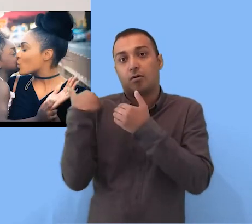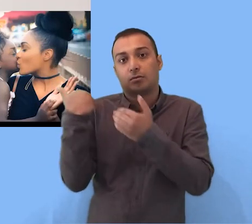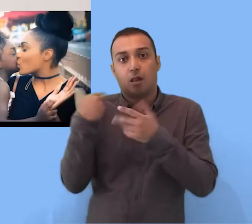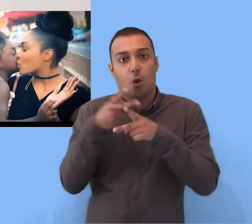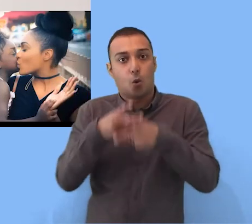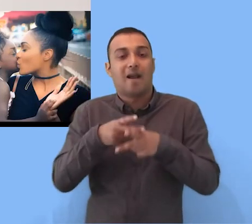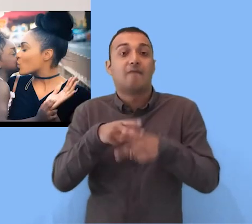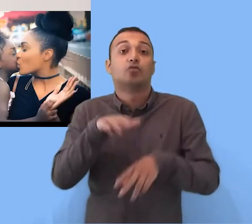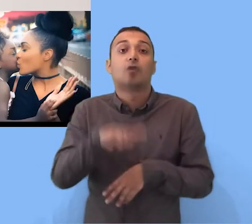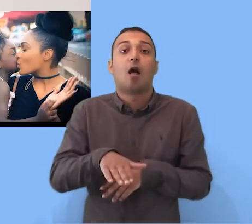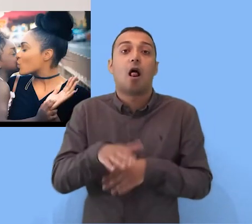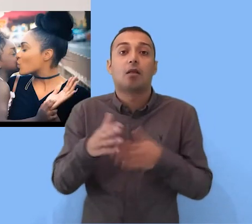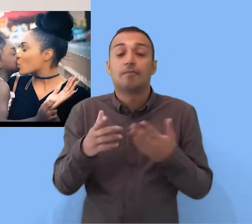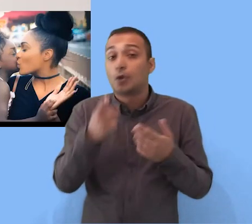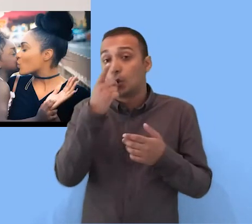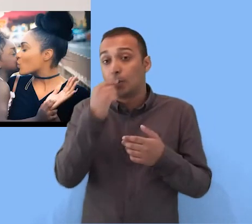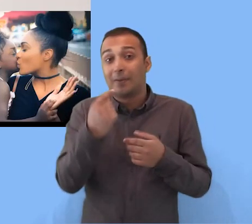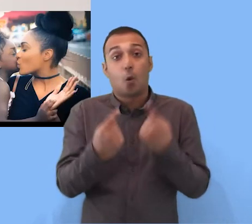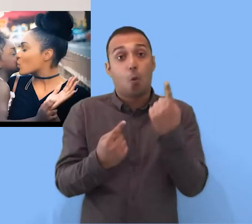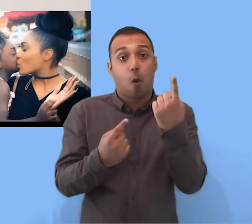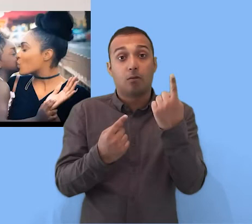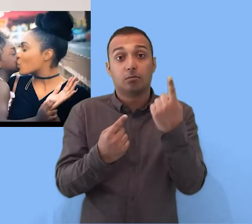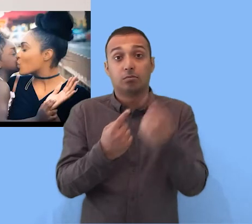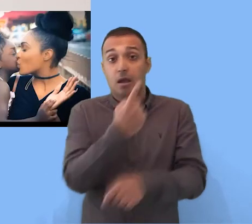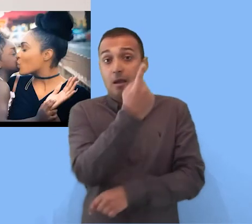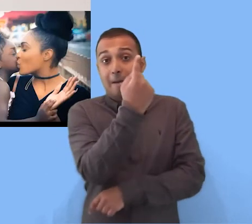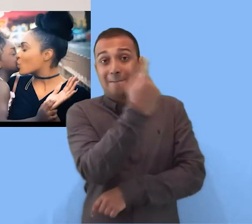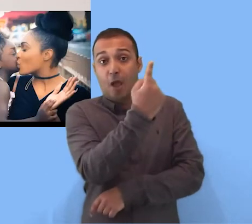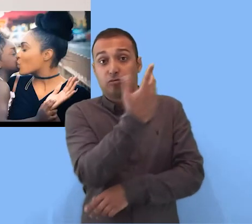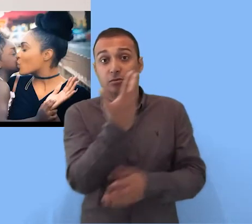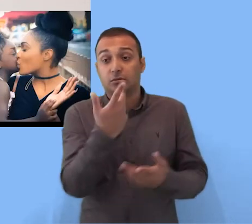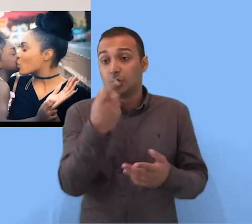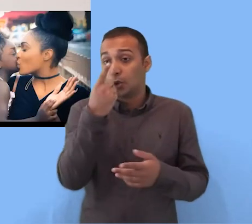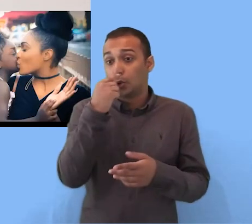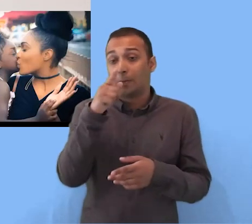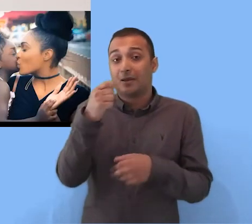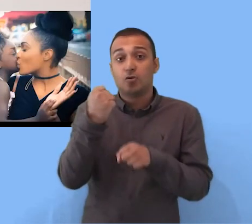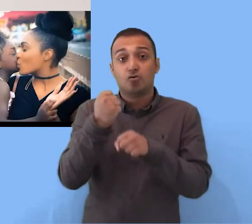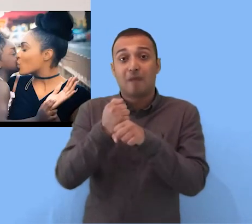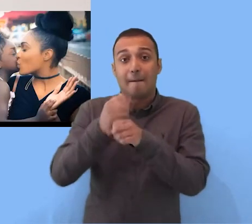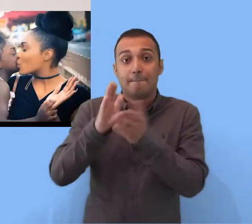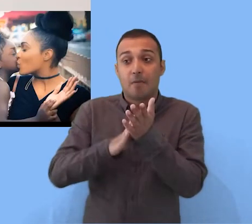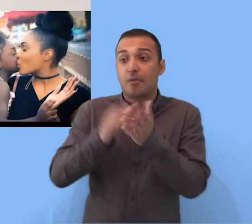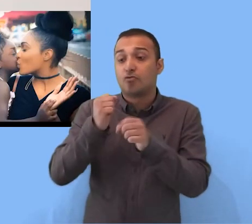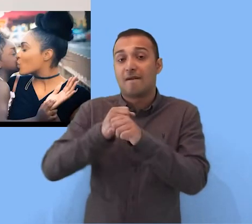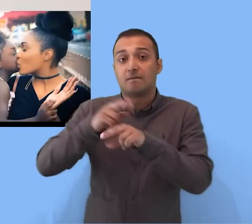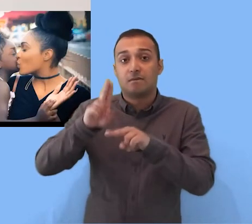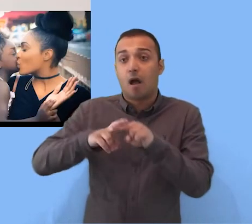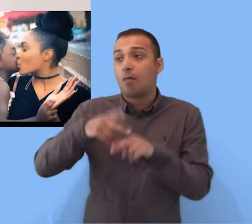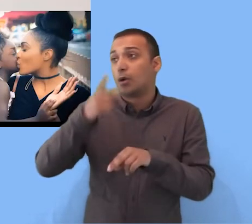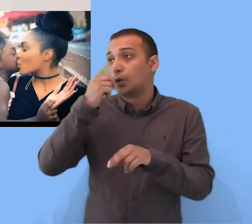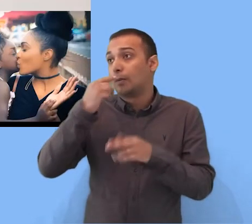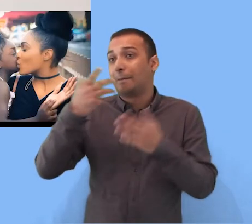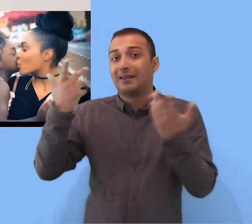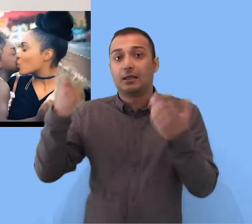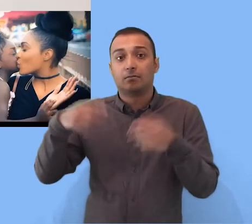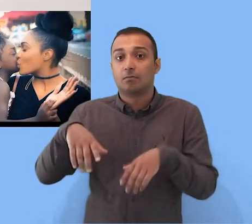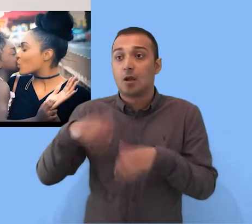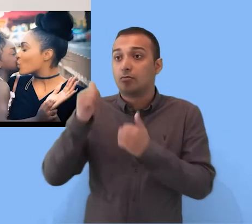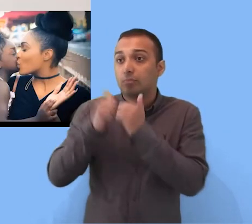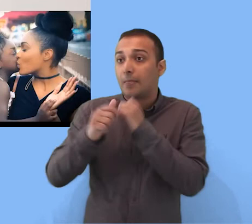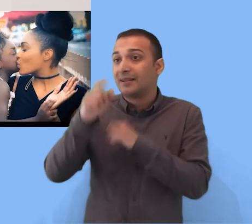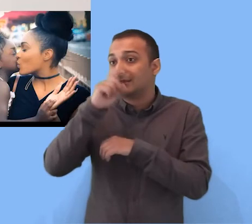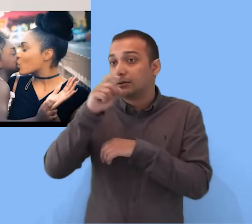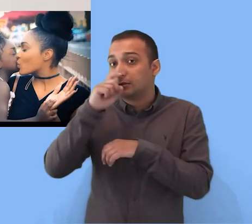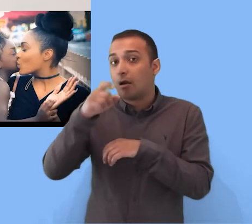But it could be a parent, it could be a foster carer, it could be a grandparent, it could be another member of the family, it could be a youth worker, it